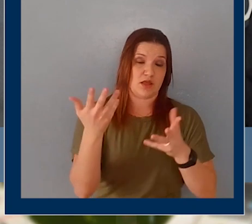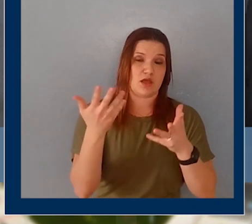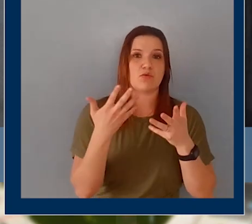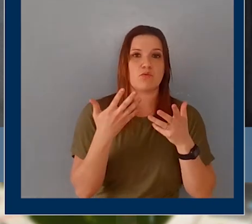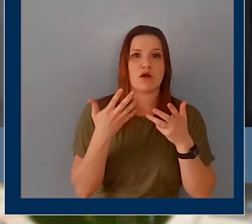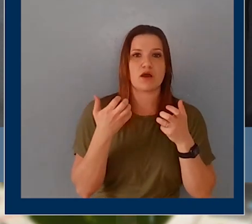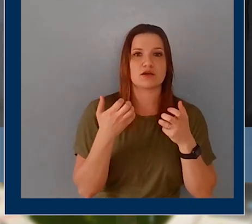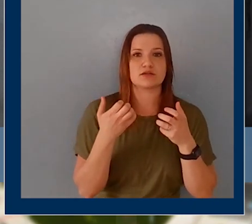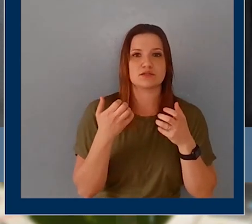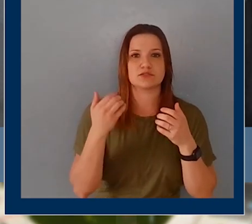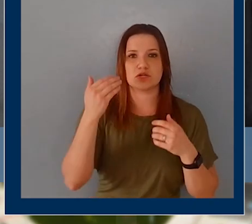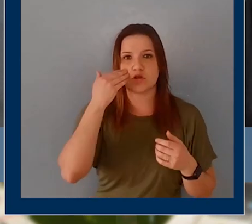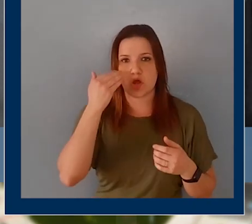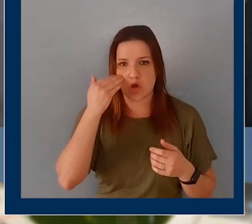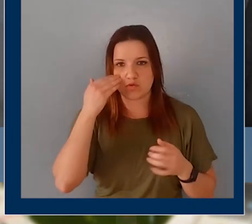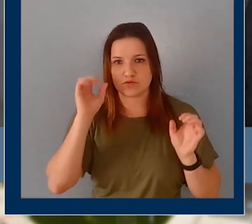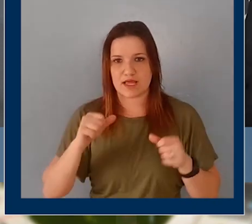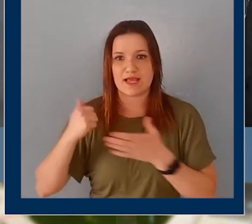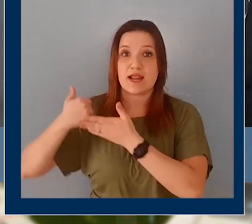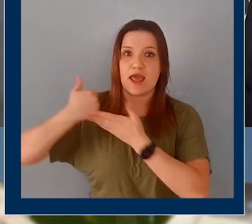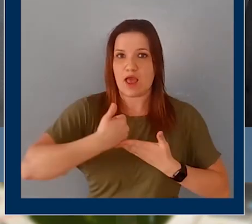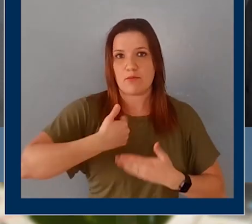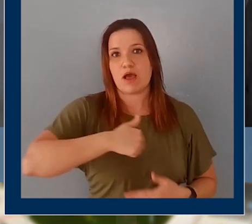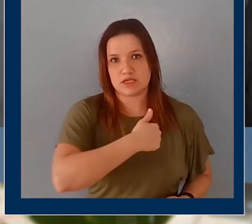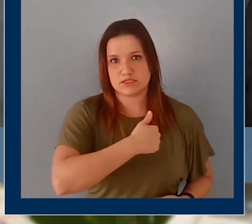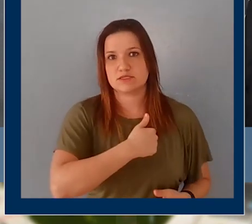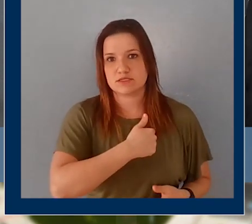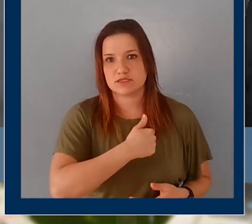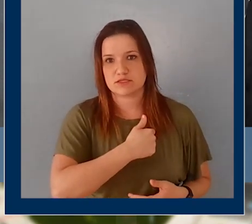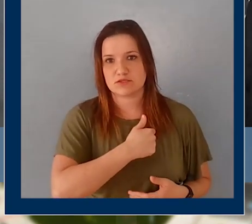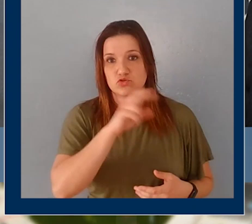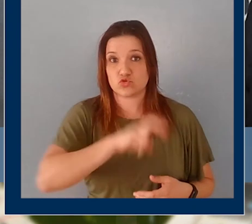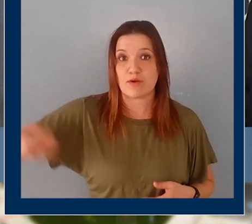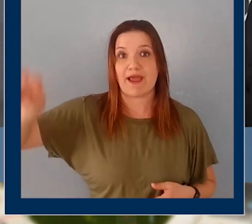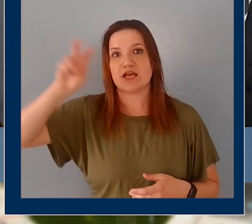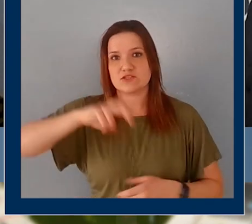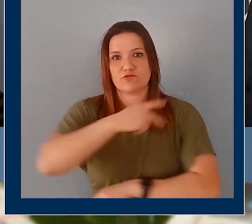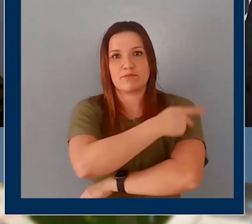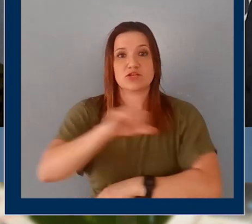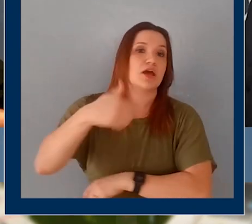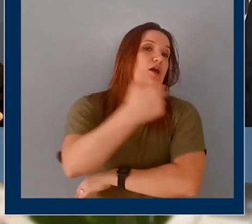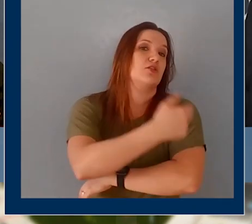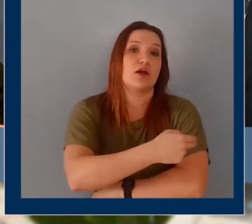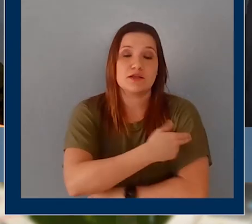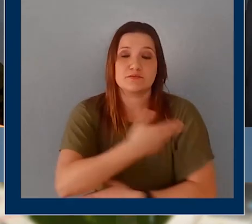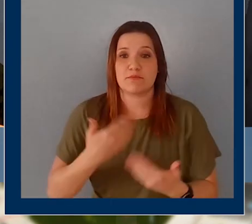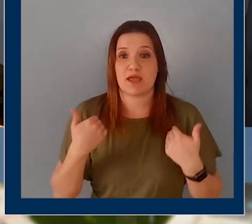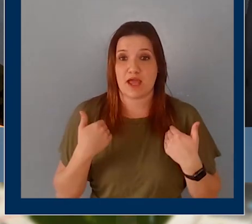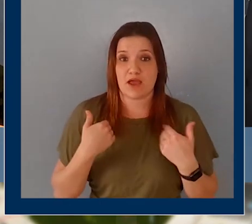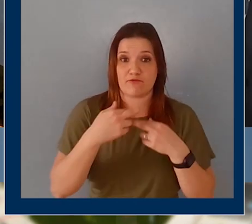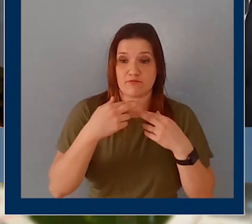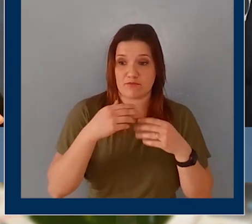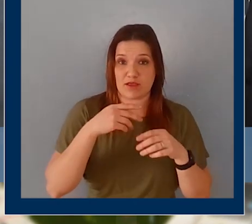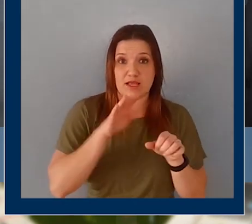mm-hmm. or maybe bring us out of it sooner than otherwise. Okay. So we are now linked into a region.